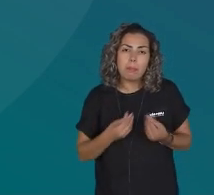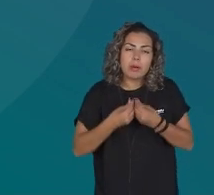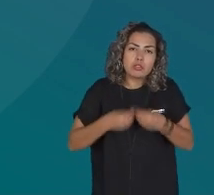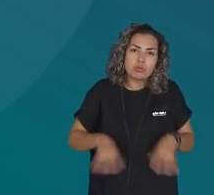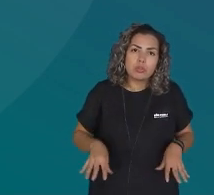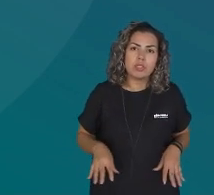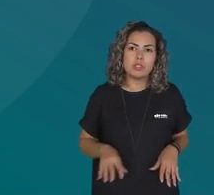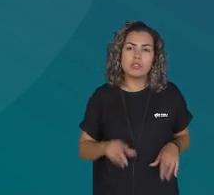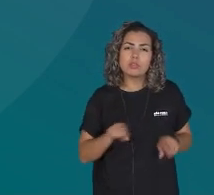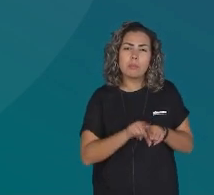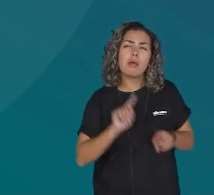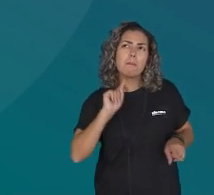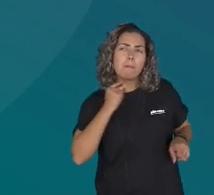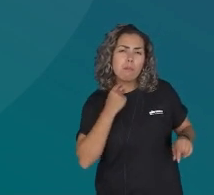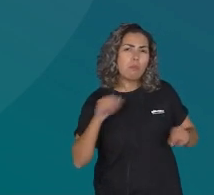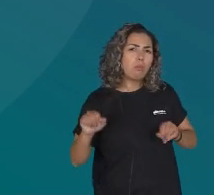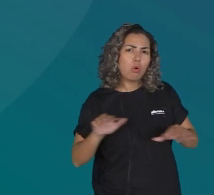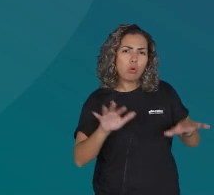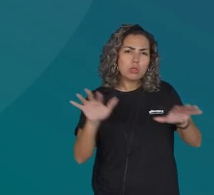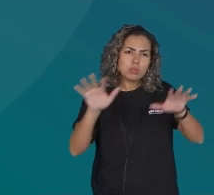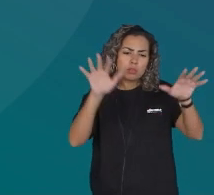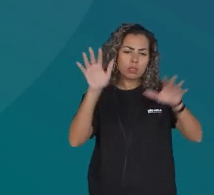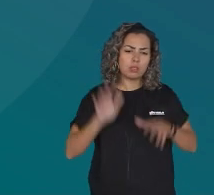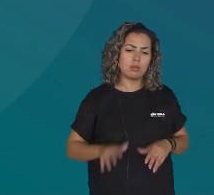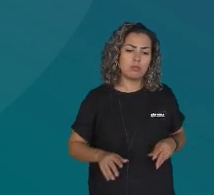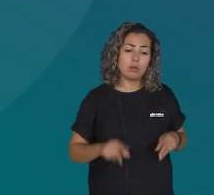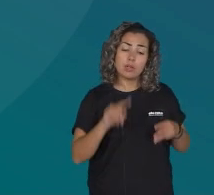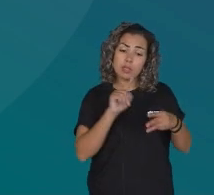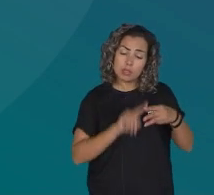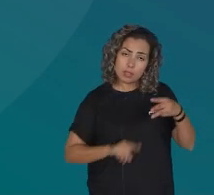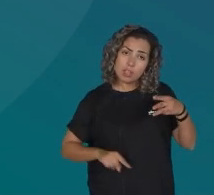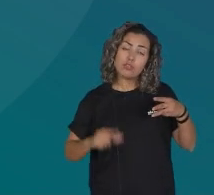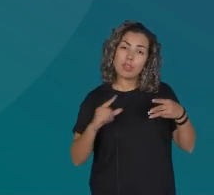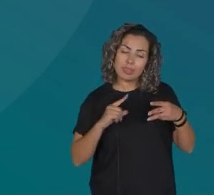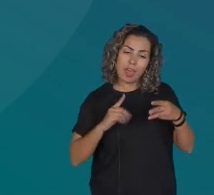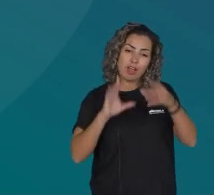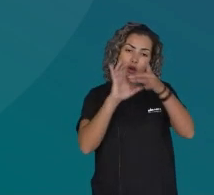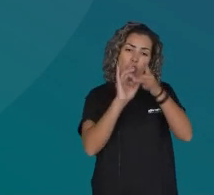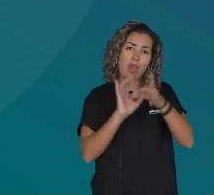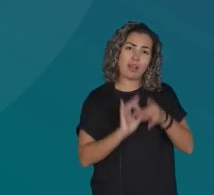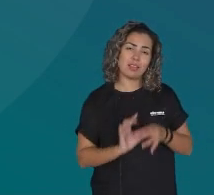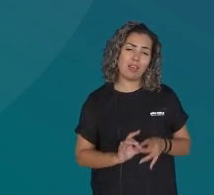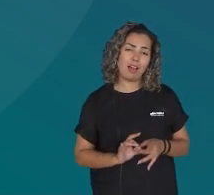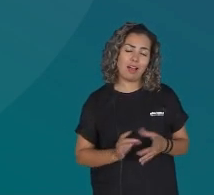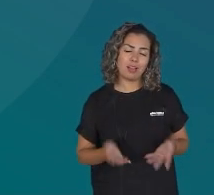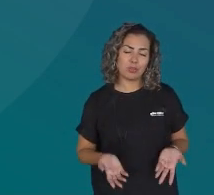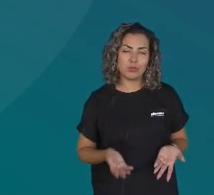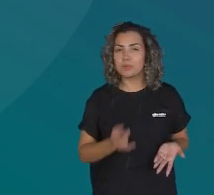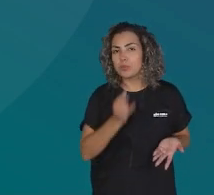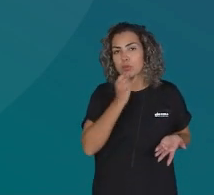these three topics are interconnected, very closely interconnected. So for instance,